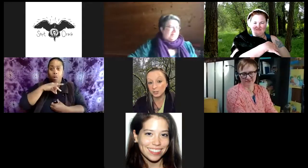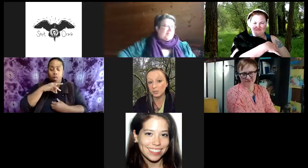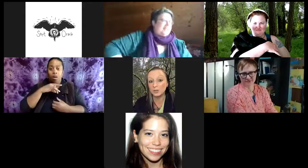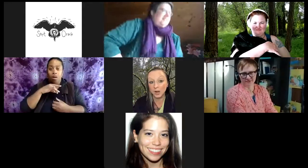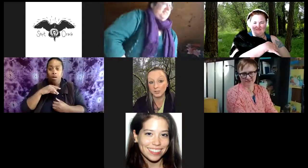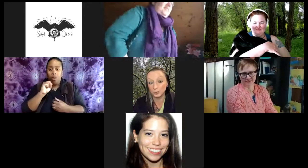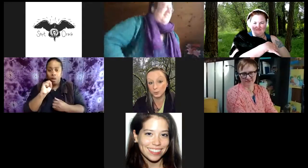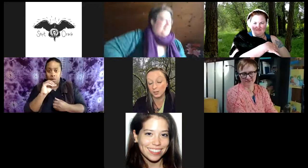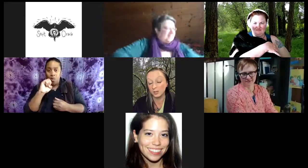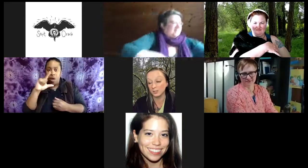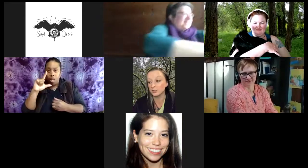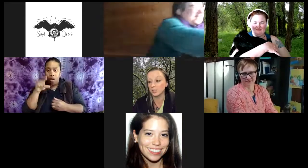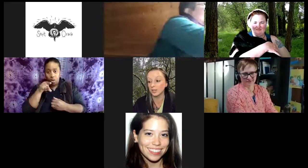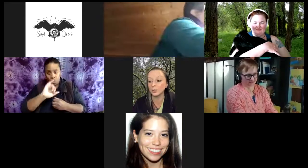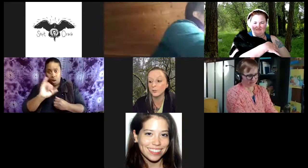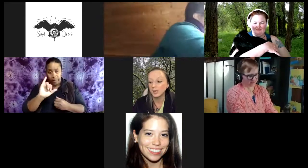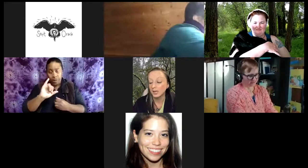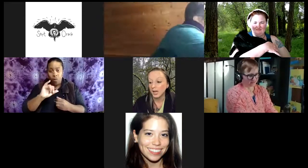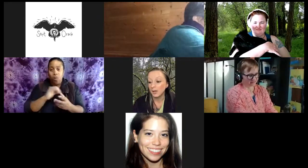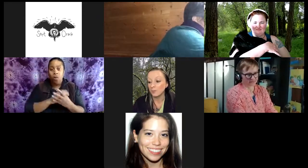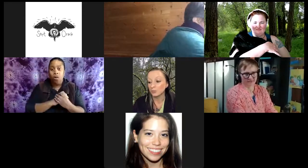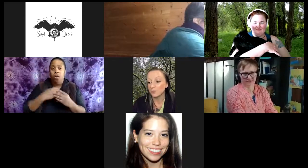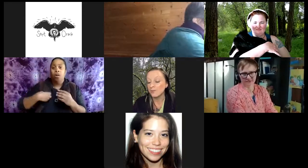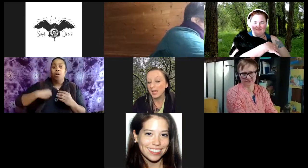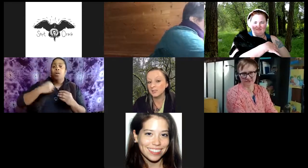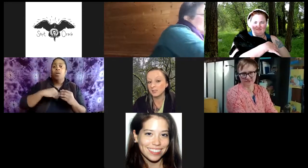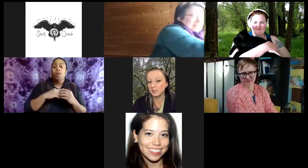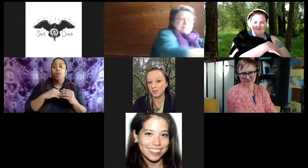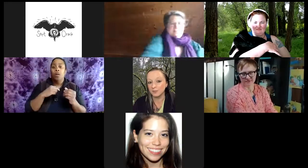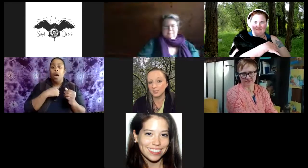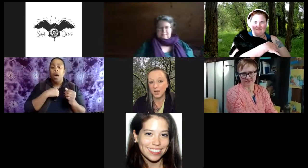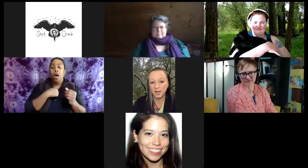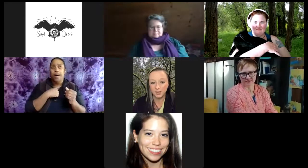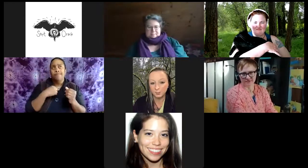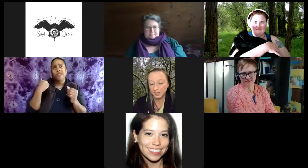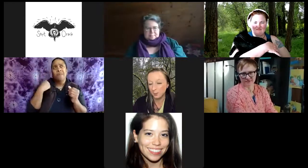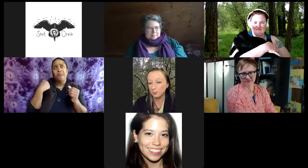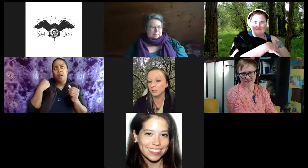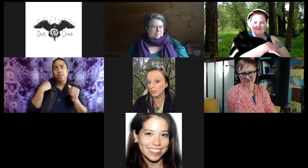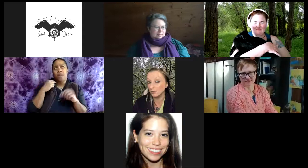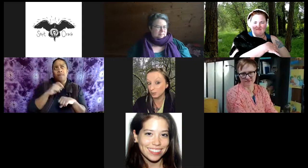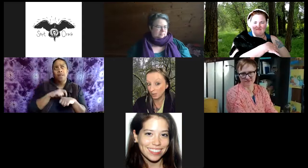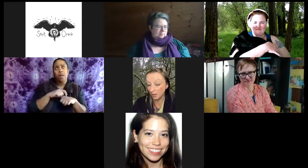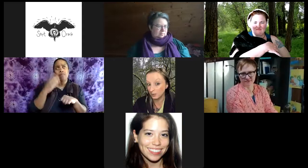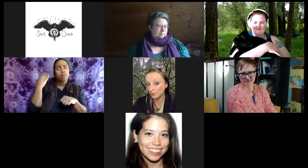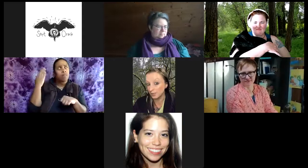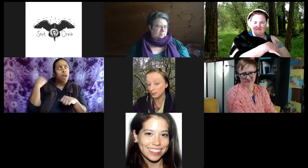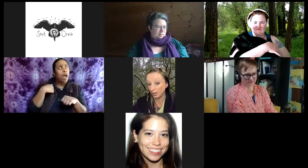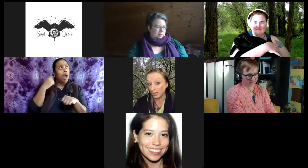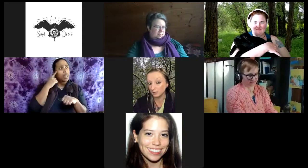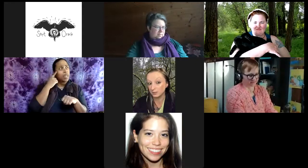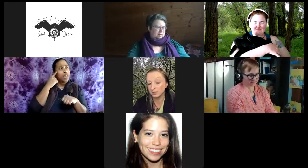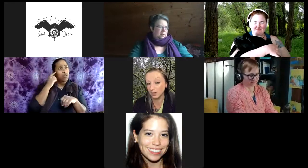And you are as well. And so I'm reminded of a time, and I believe it was on one of